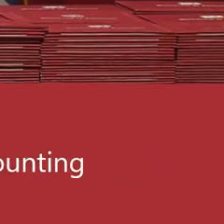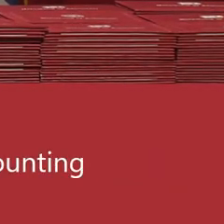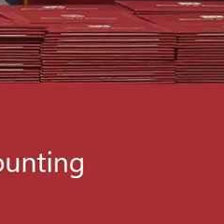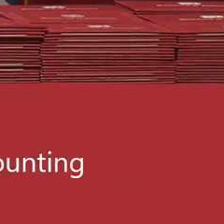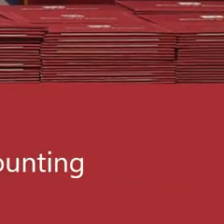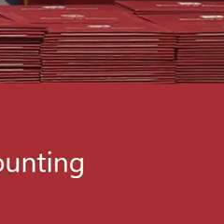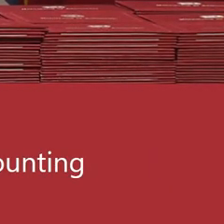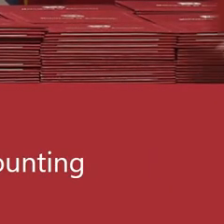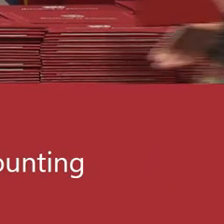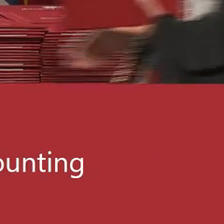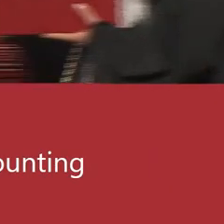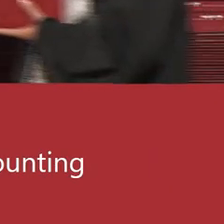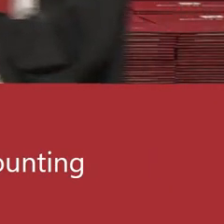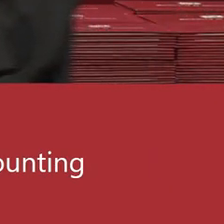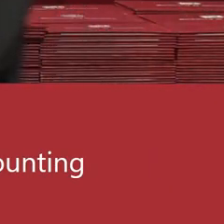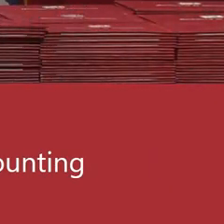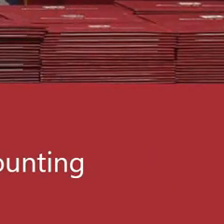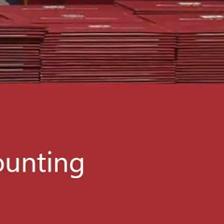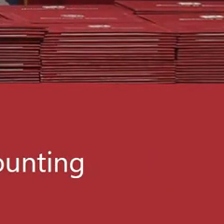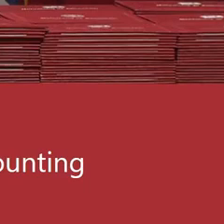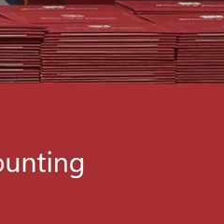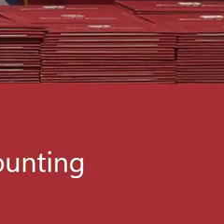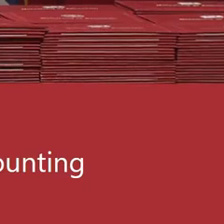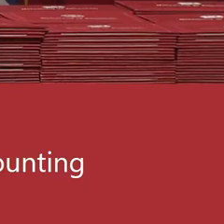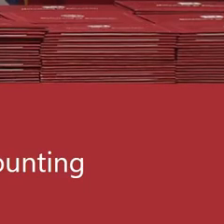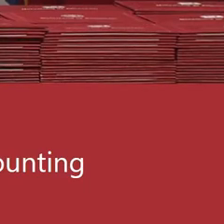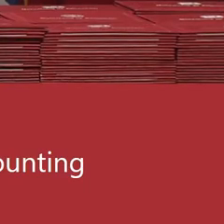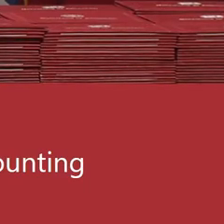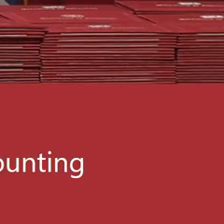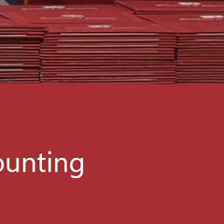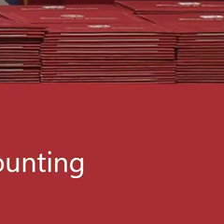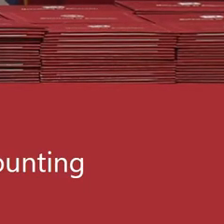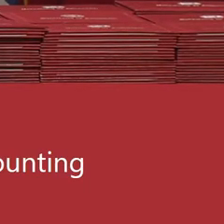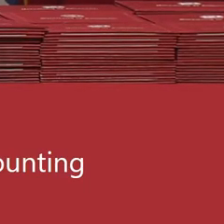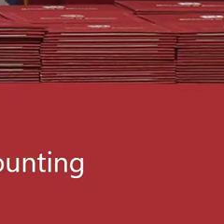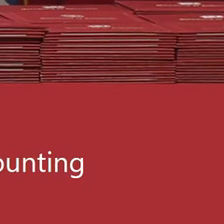Casey Rivero, summa cum laude.